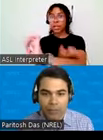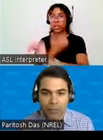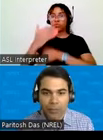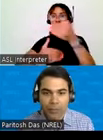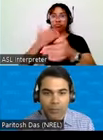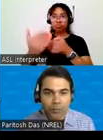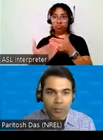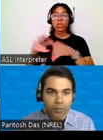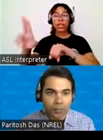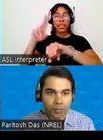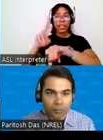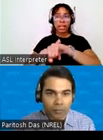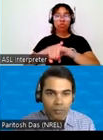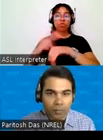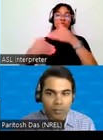please.